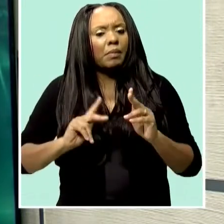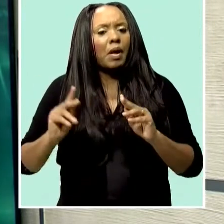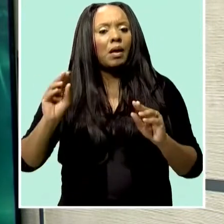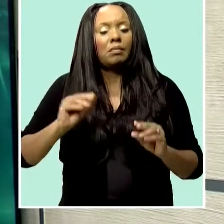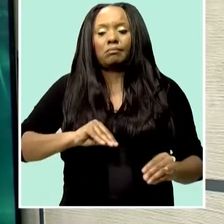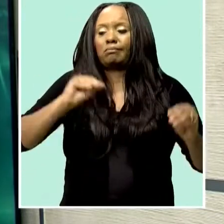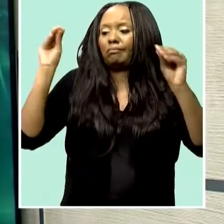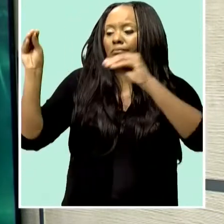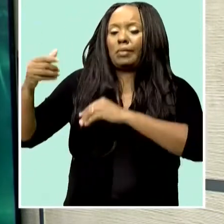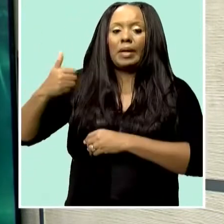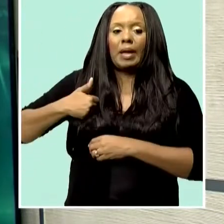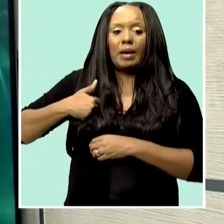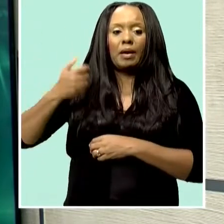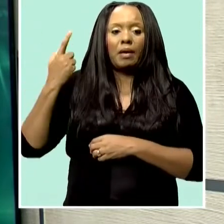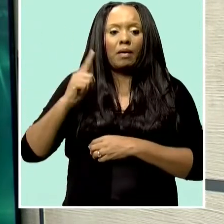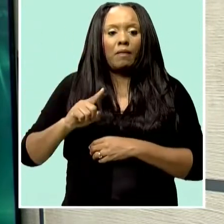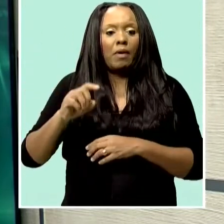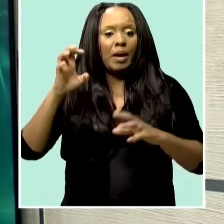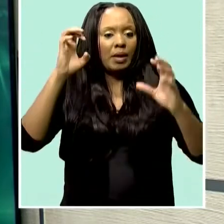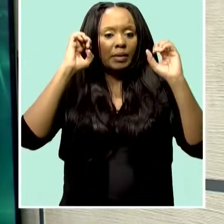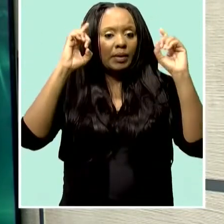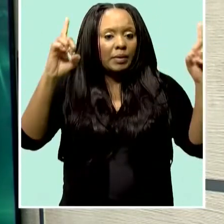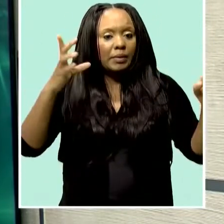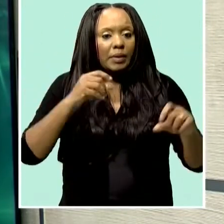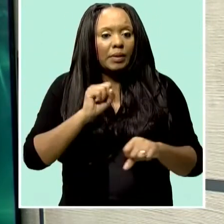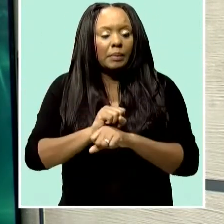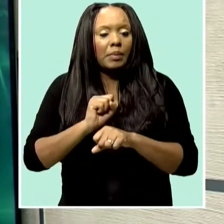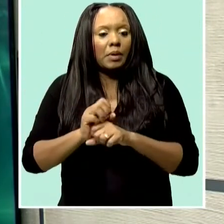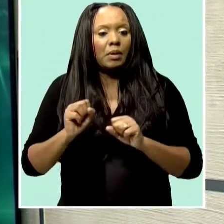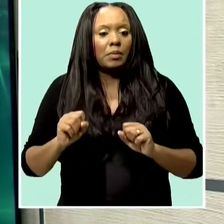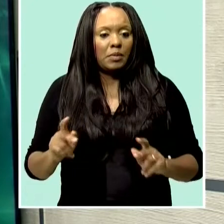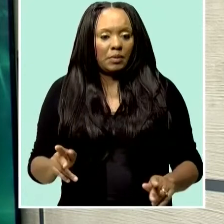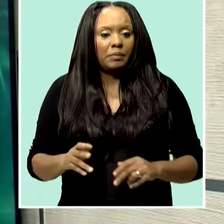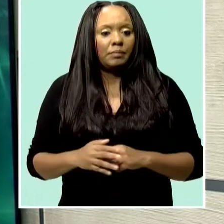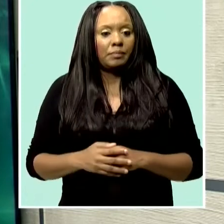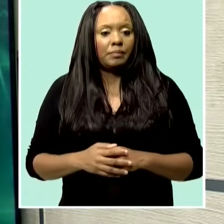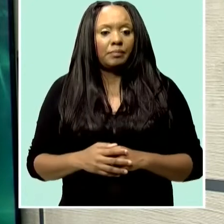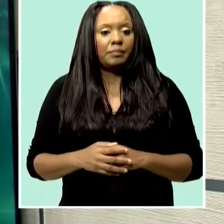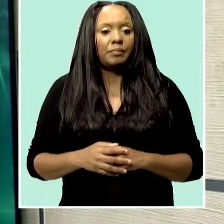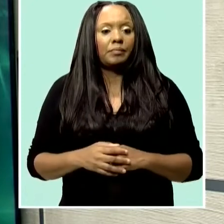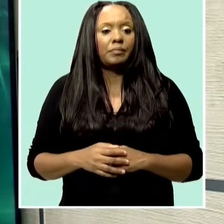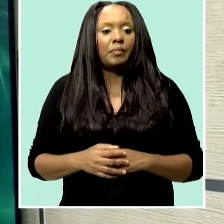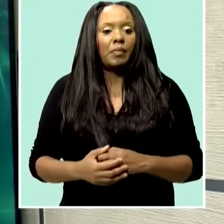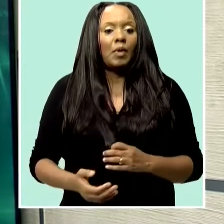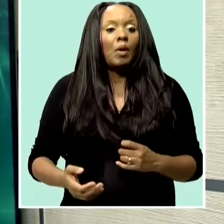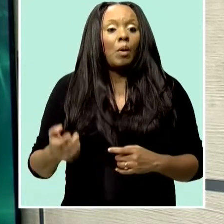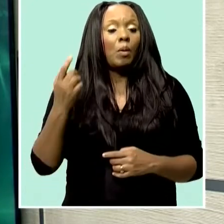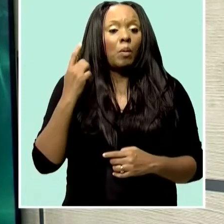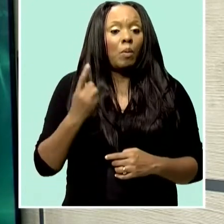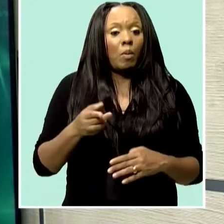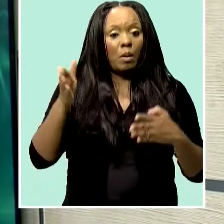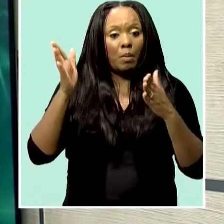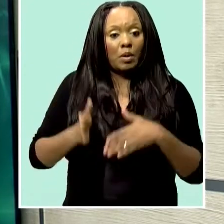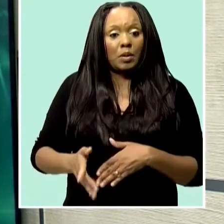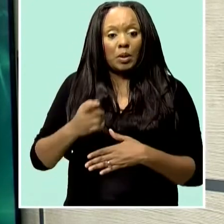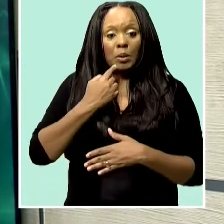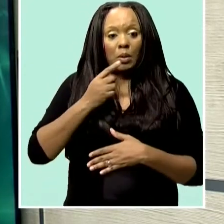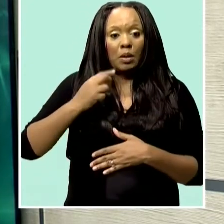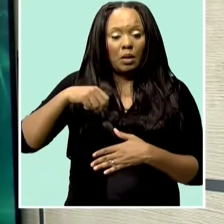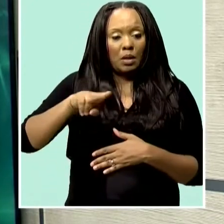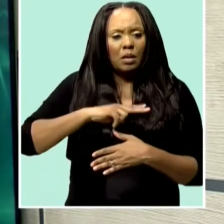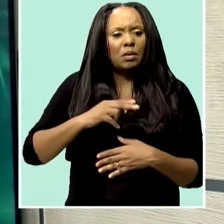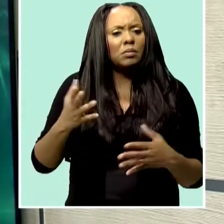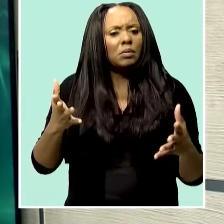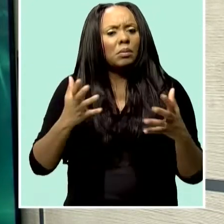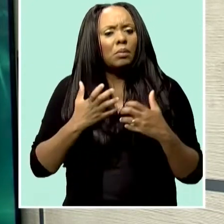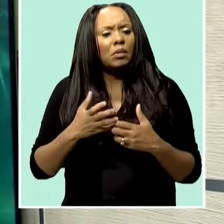pursue educational and employment opportunities. Taisha Hilgai of Tabula Rasa Immigration Services tells CBC News she's